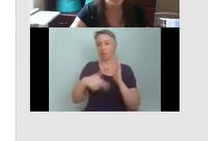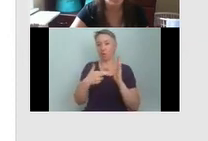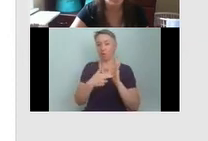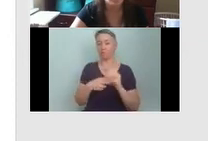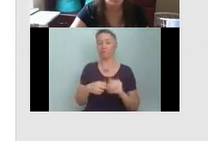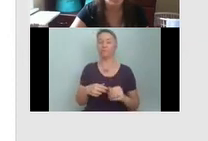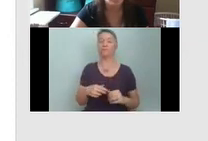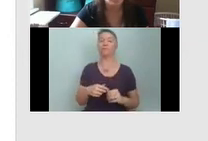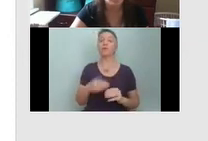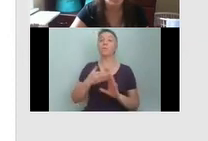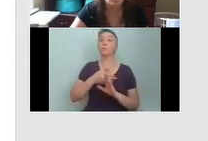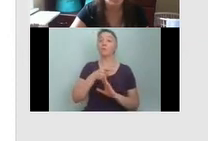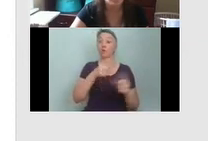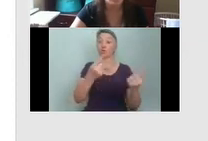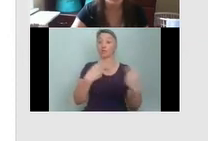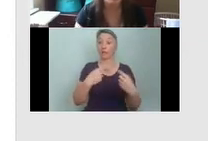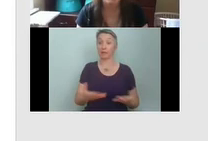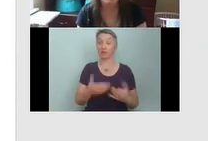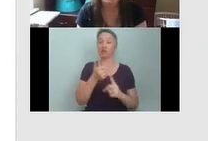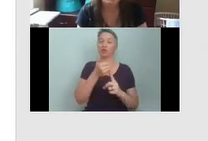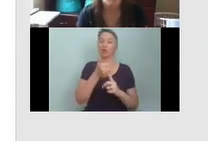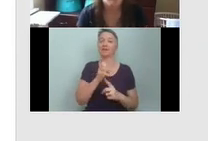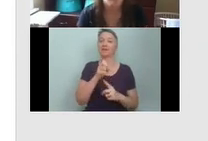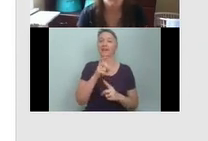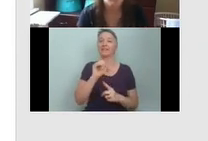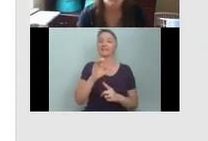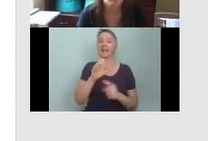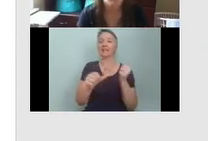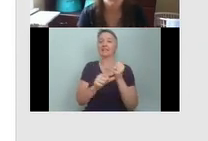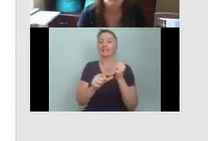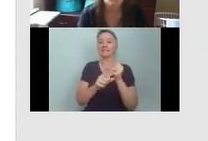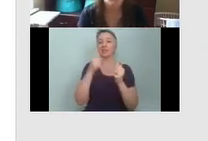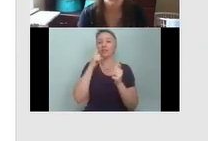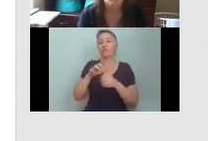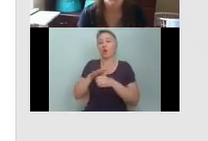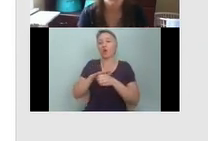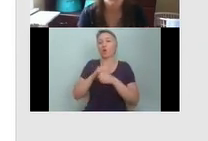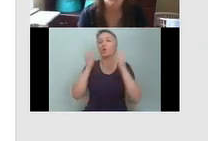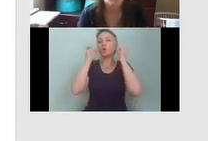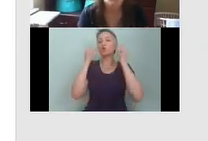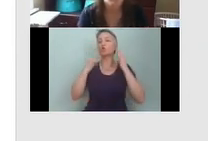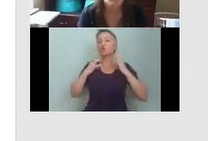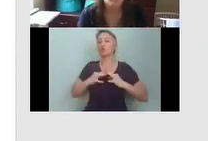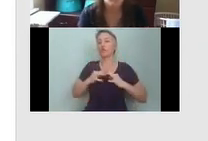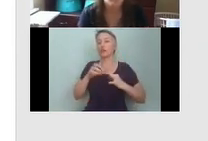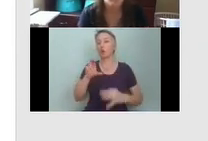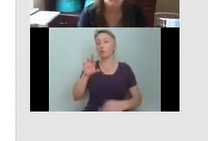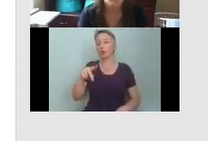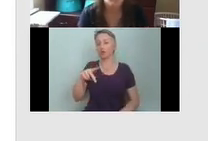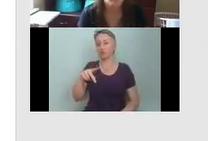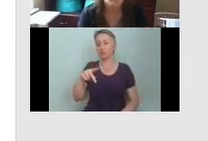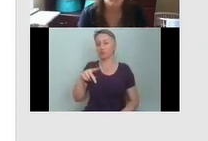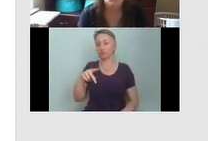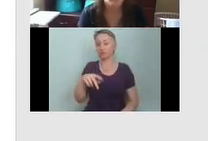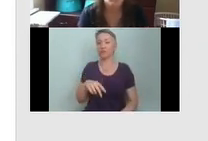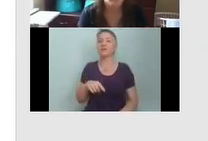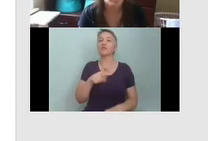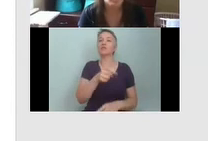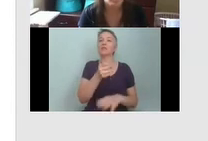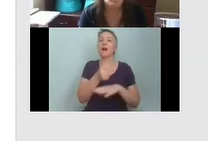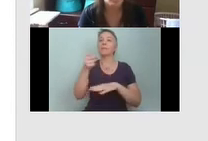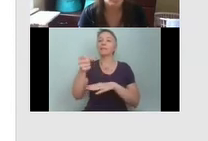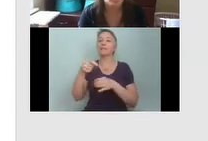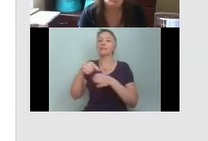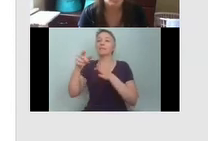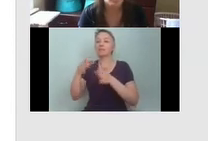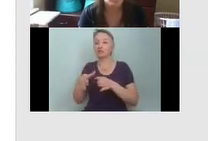Before she came here, she was an executive assistant for a local jewelry corporation and a placement specialist and office